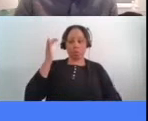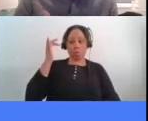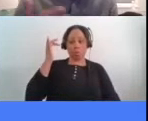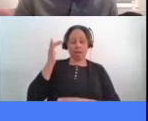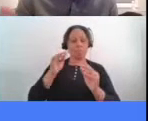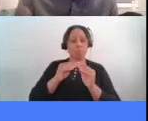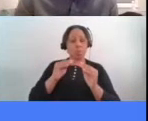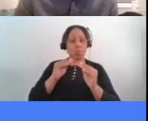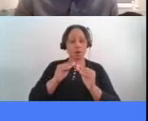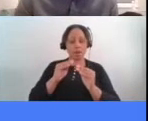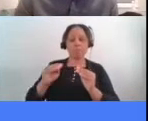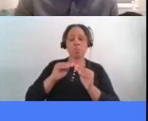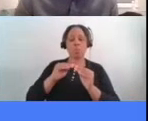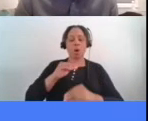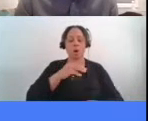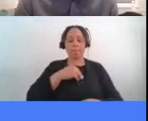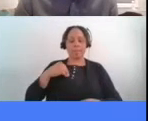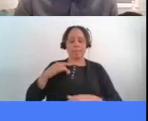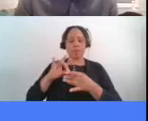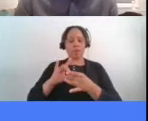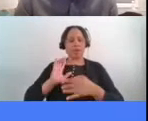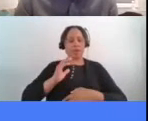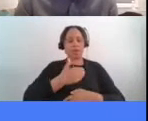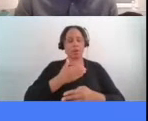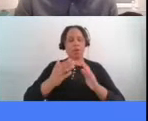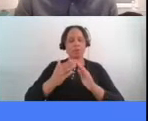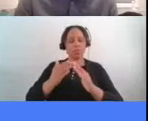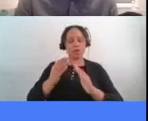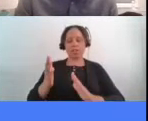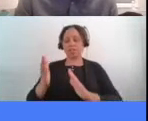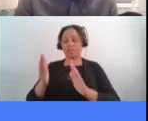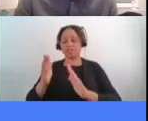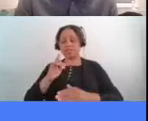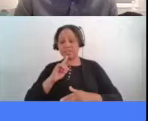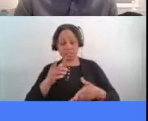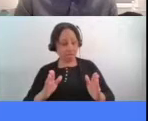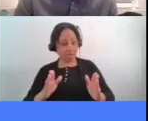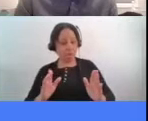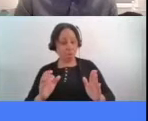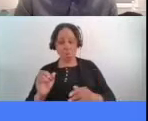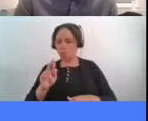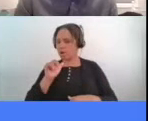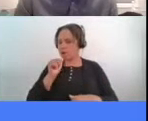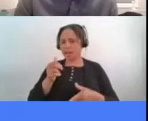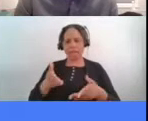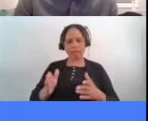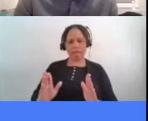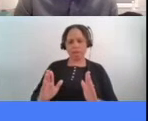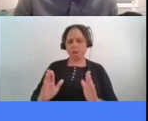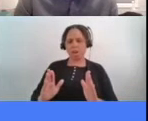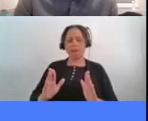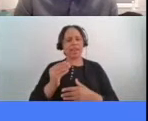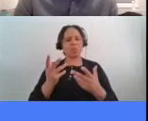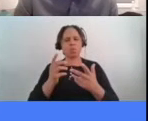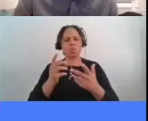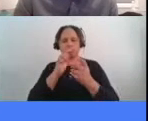increasingly faced with questions about is it halal or is it not, and what exactly does it entail. So our intent is to